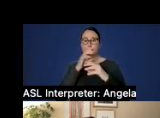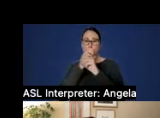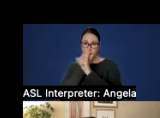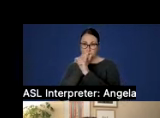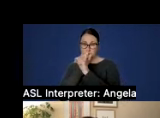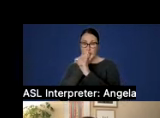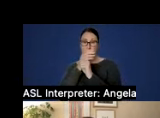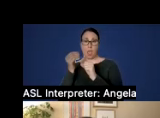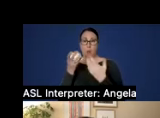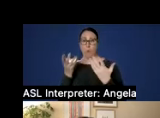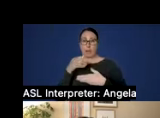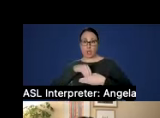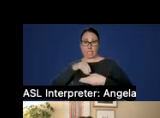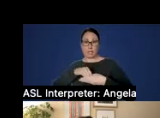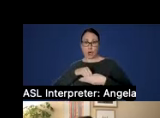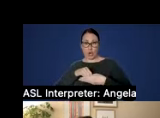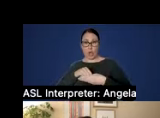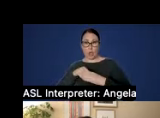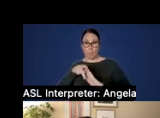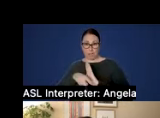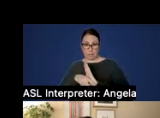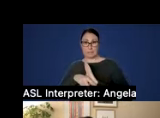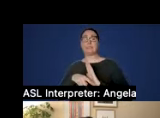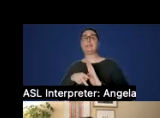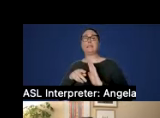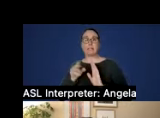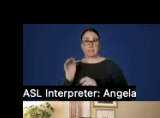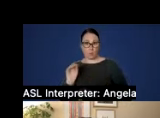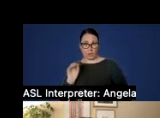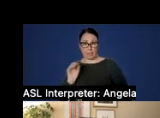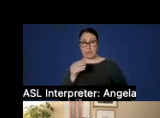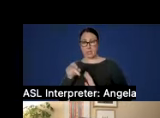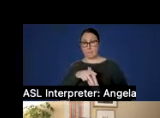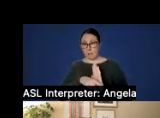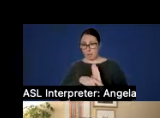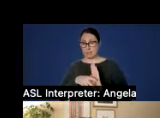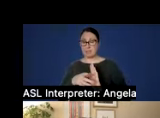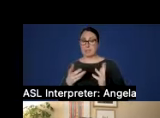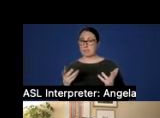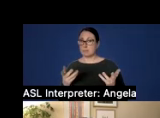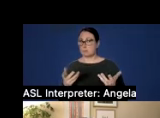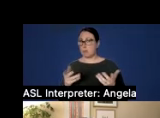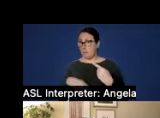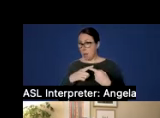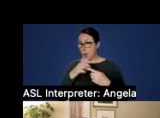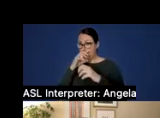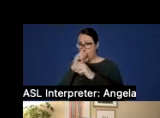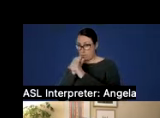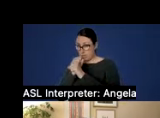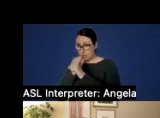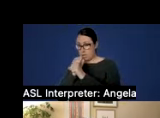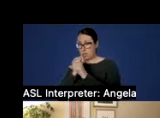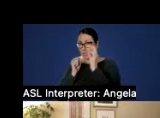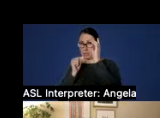confidentiality and what your internal practices as an organization and policies might be about confidentiality. I